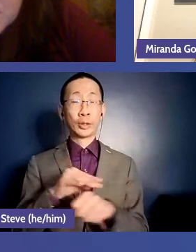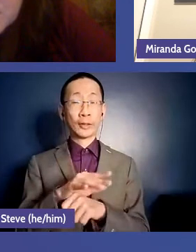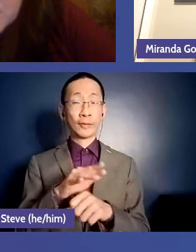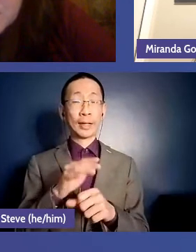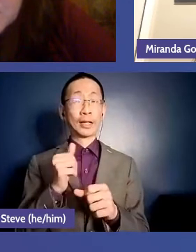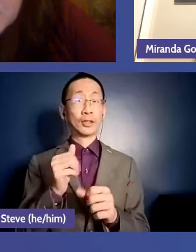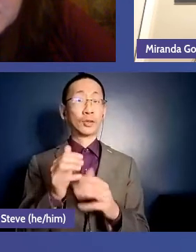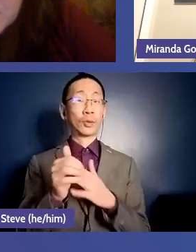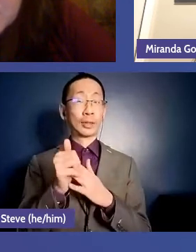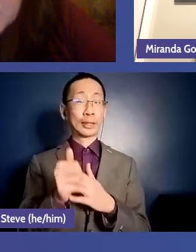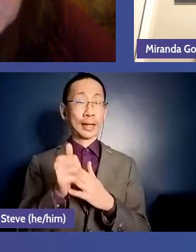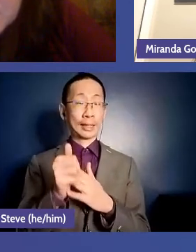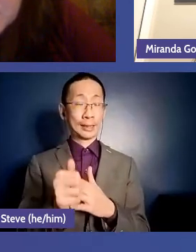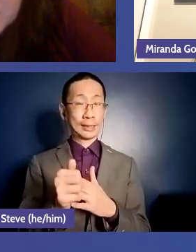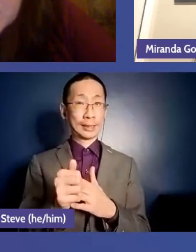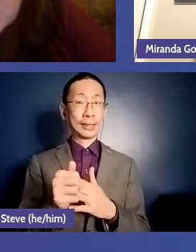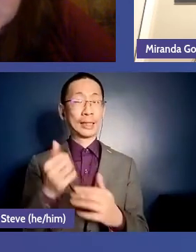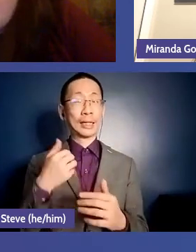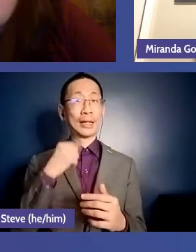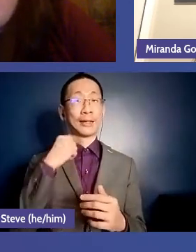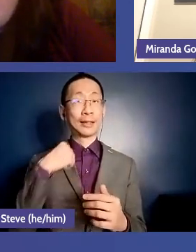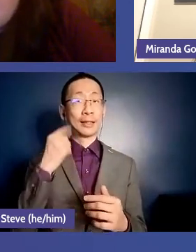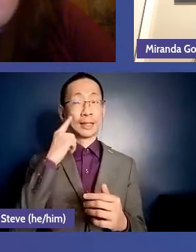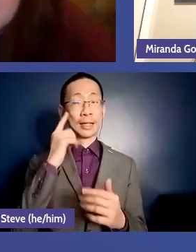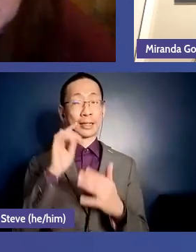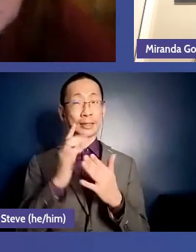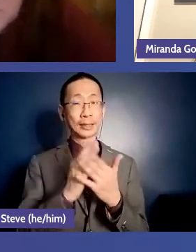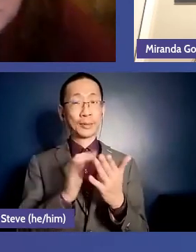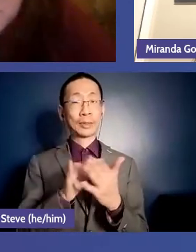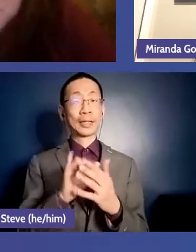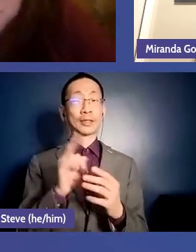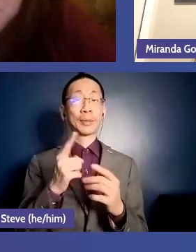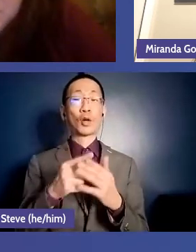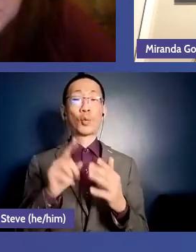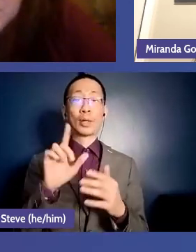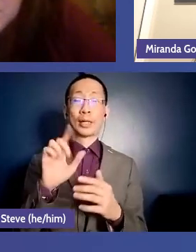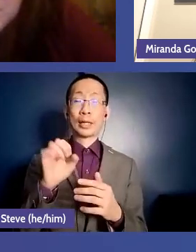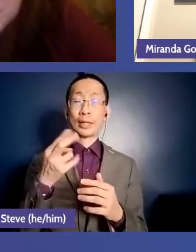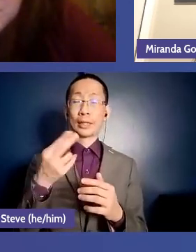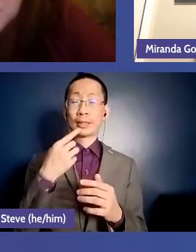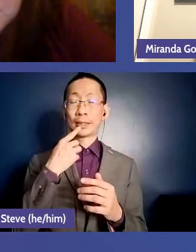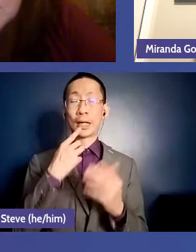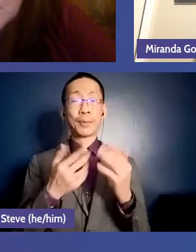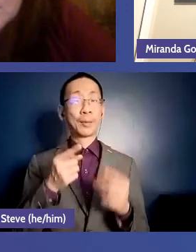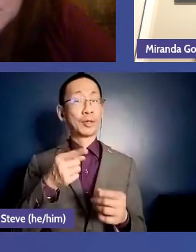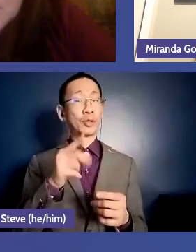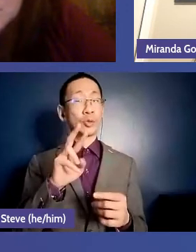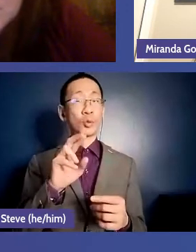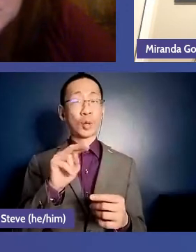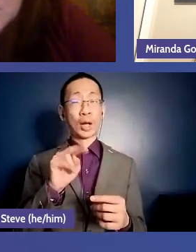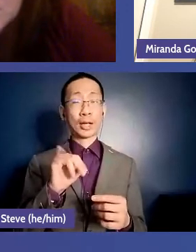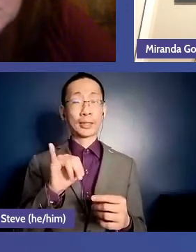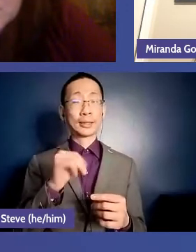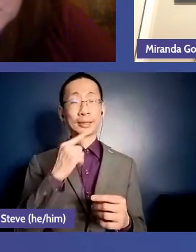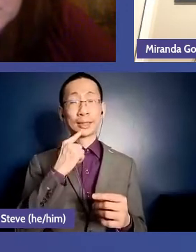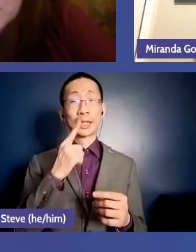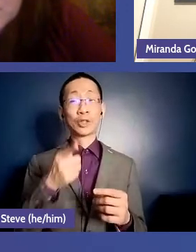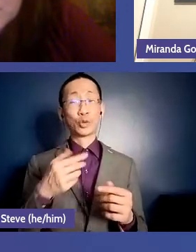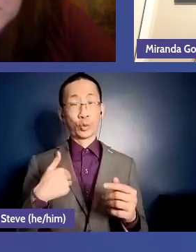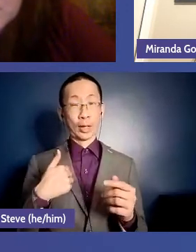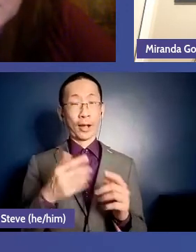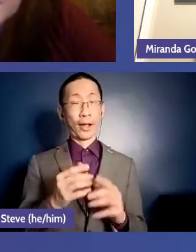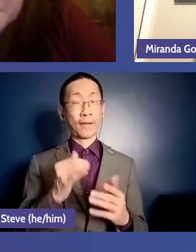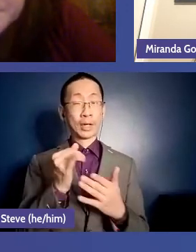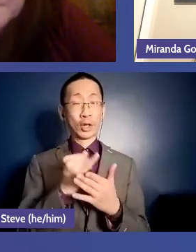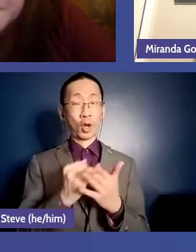something like that. And I think some of that is just about what Leah said, and maybe Ronnie, you spoke to it too. There's an art to the